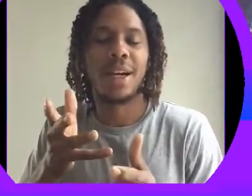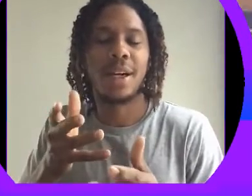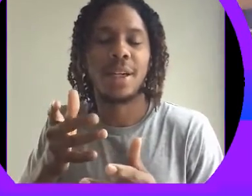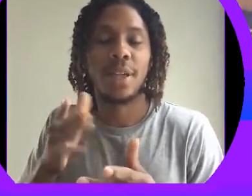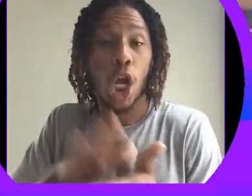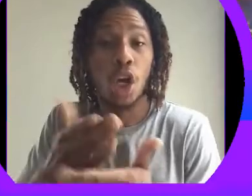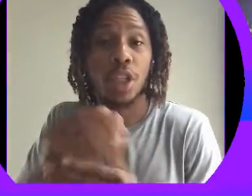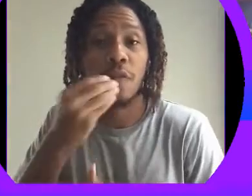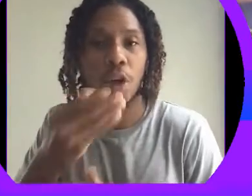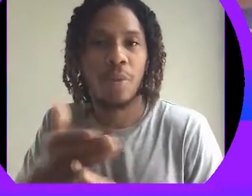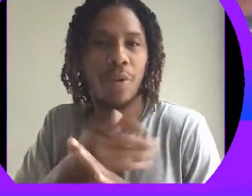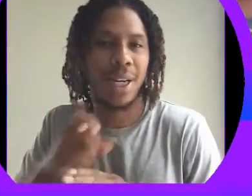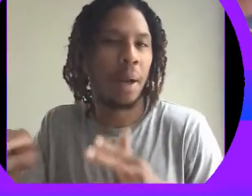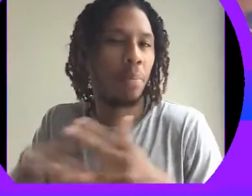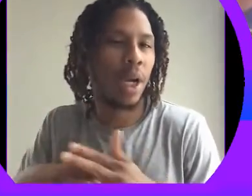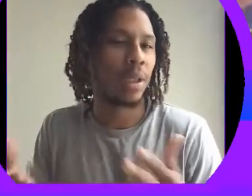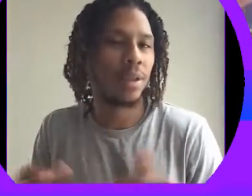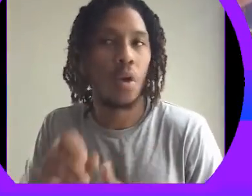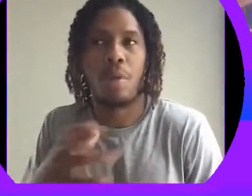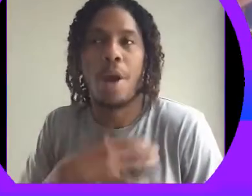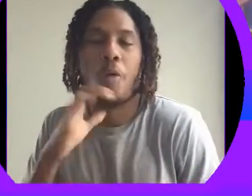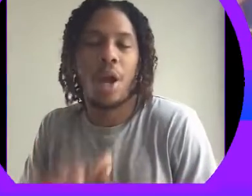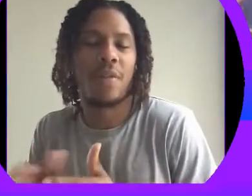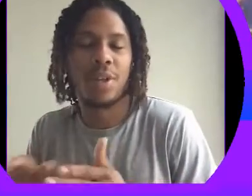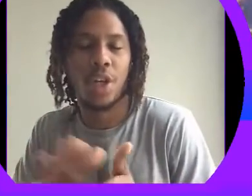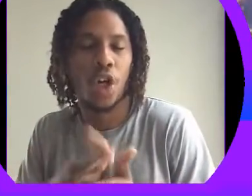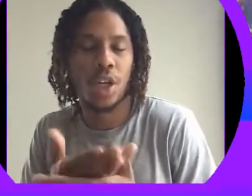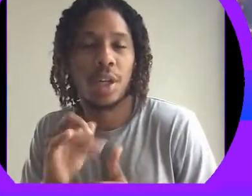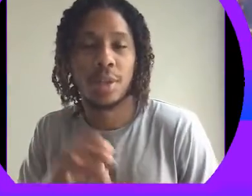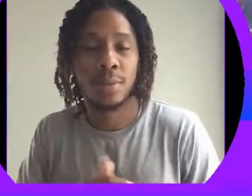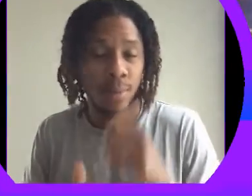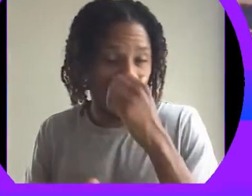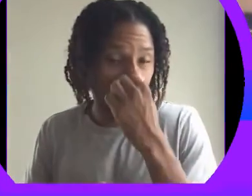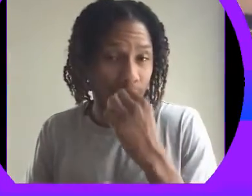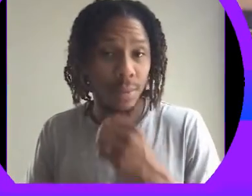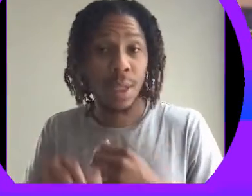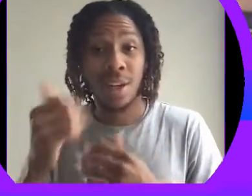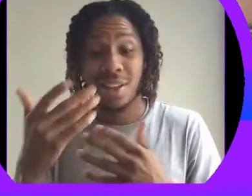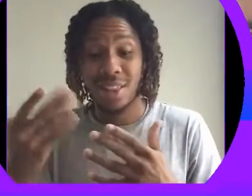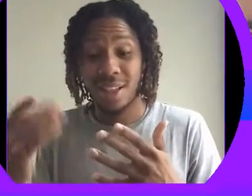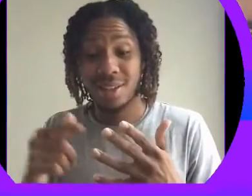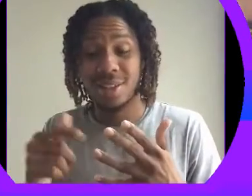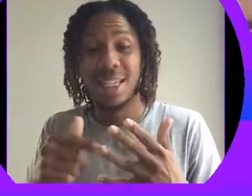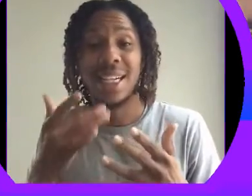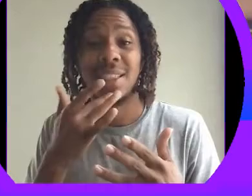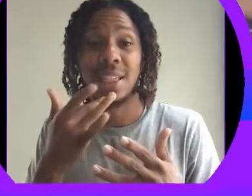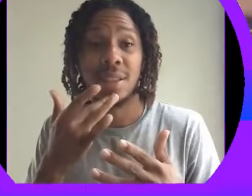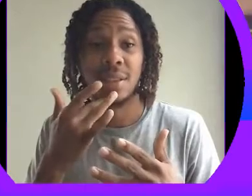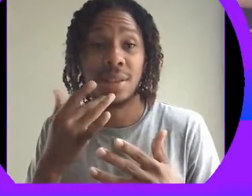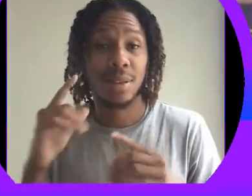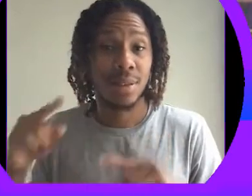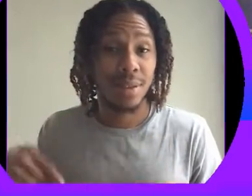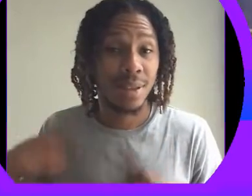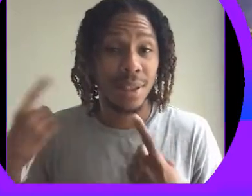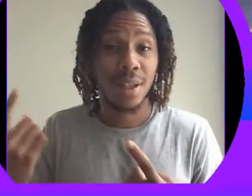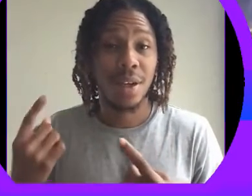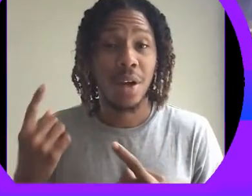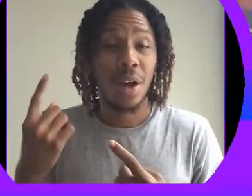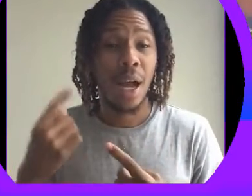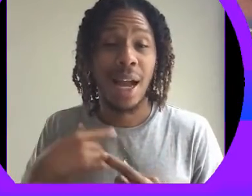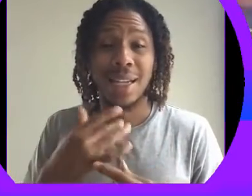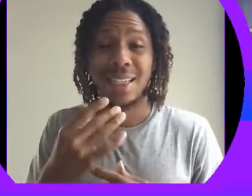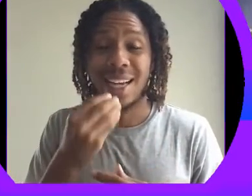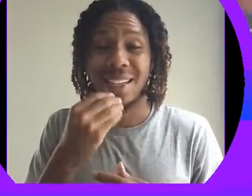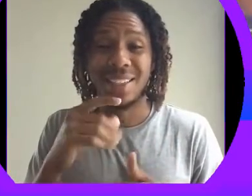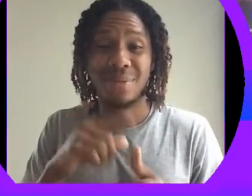I cook it, or my wife cooks it. Another huge thing, especially for me, is taste. For the longest time, all I ate was